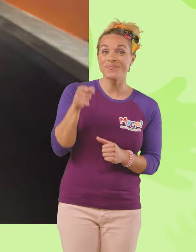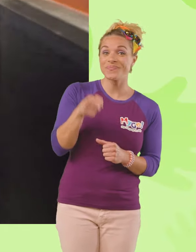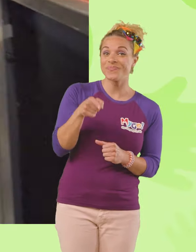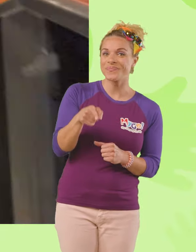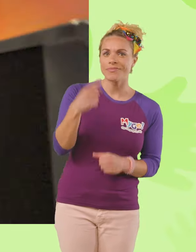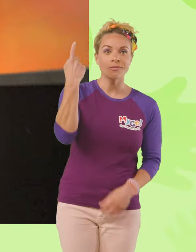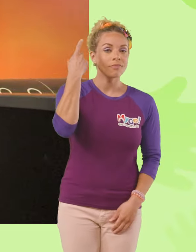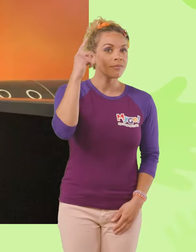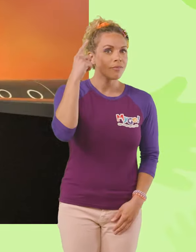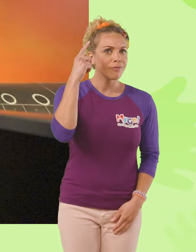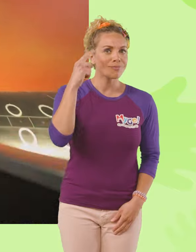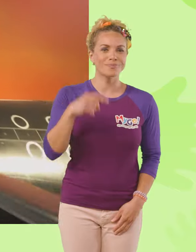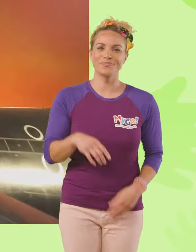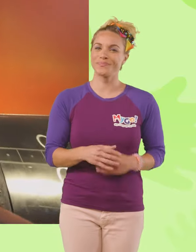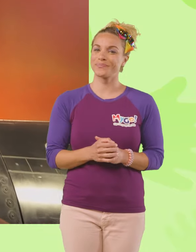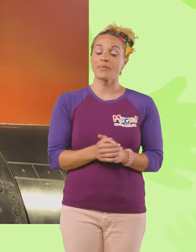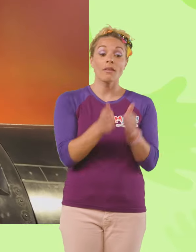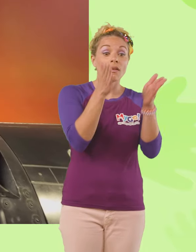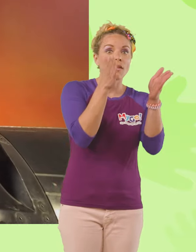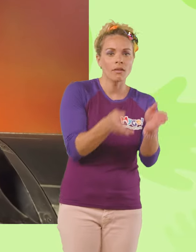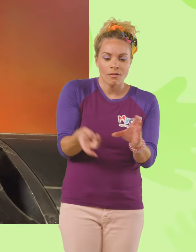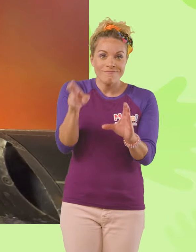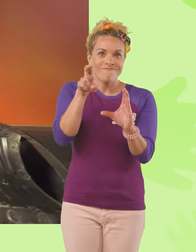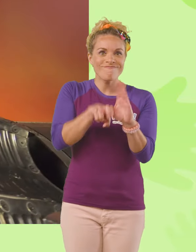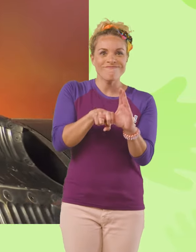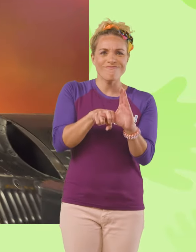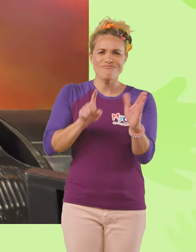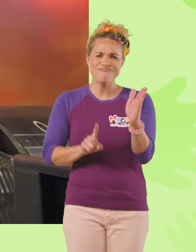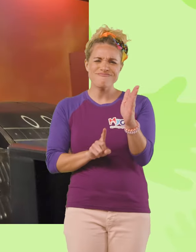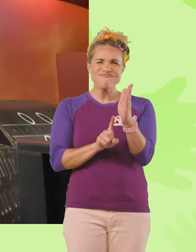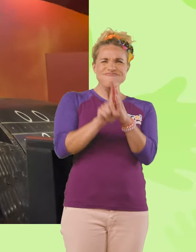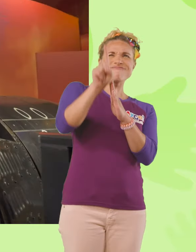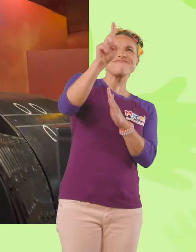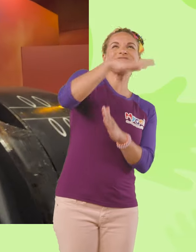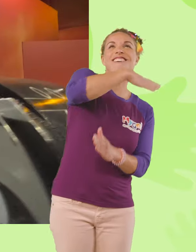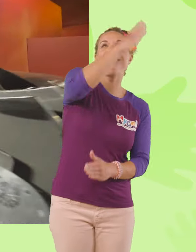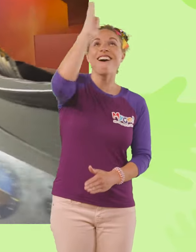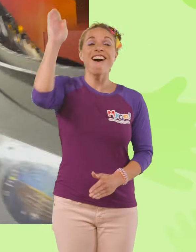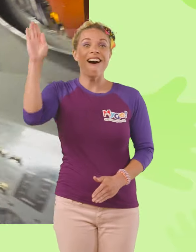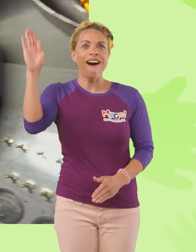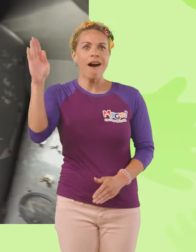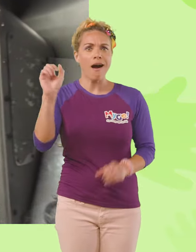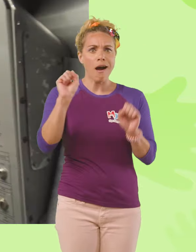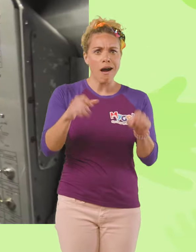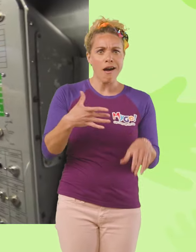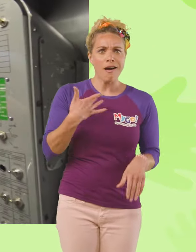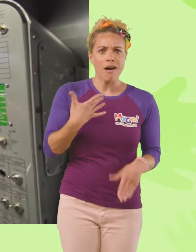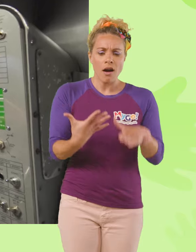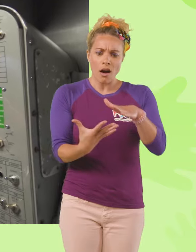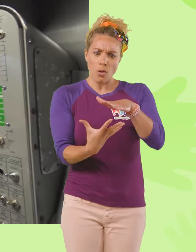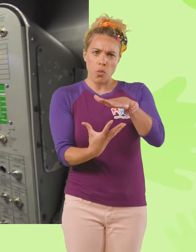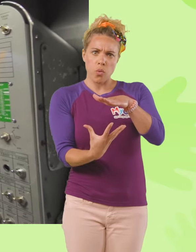This capsule is where astronauts can sit in and go into outer space so then they can feel